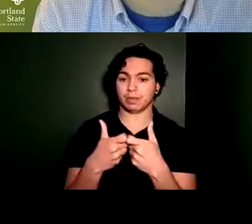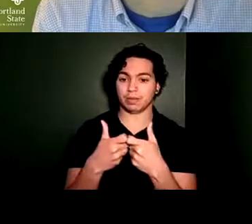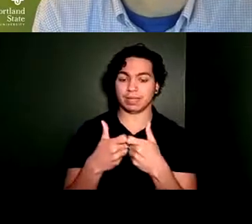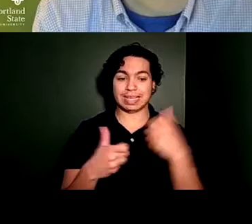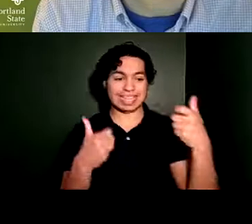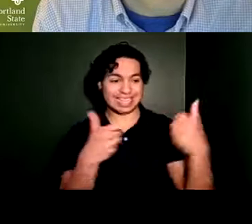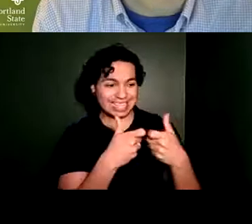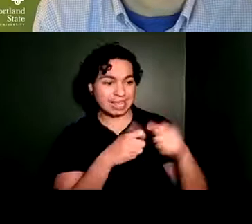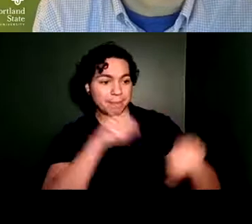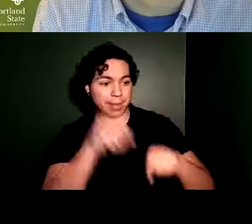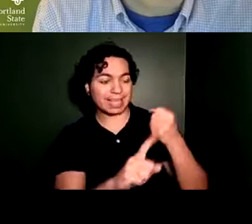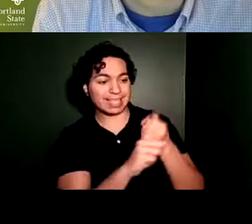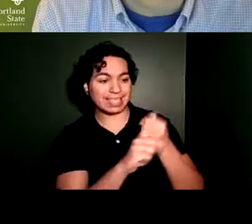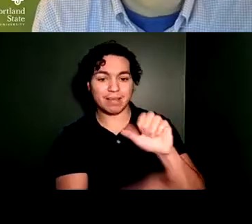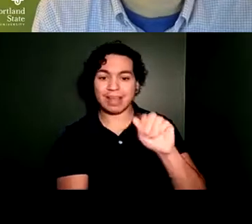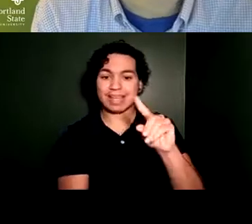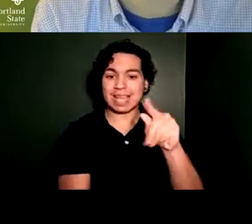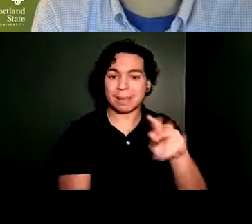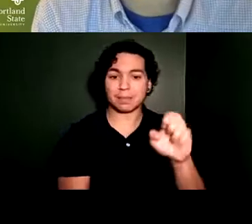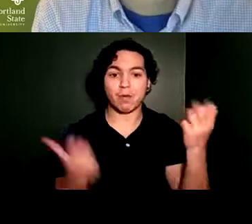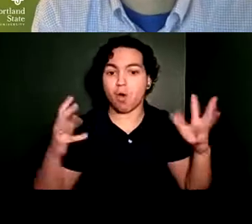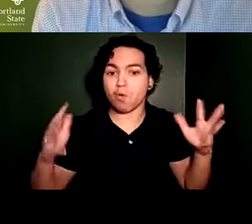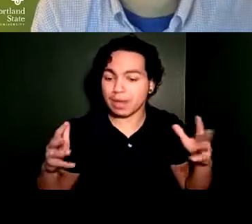an adaptive cycle in many